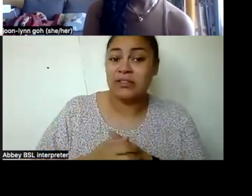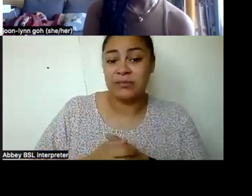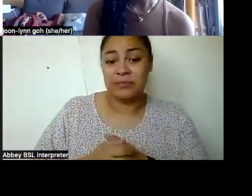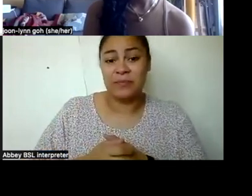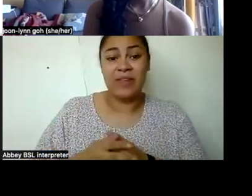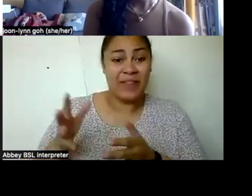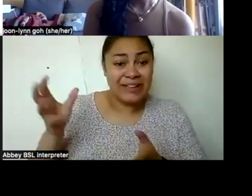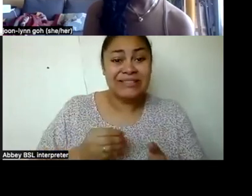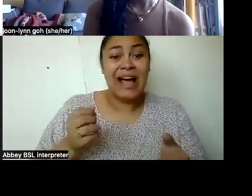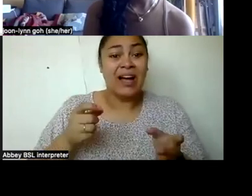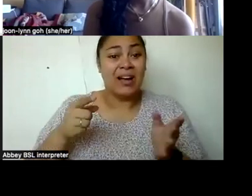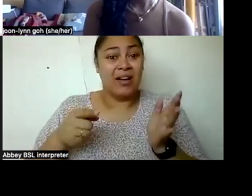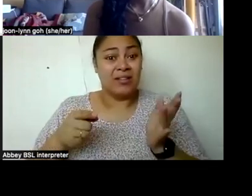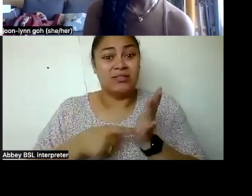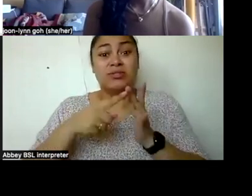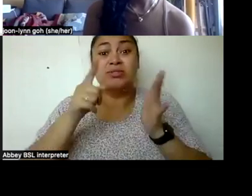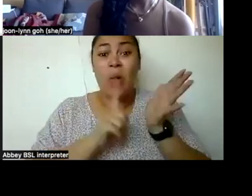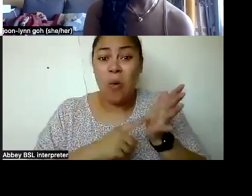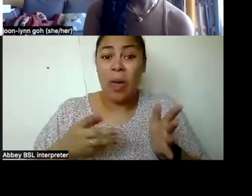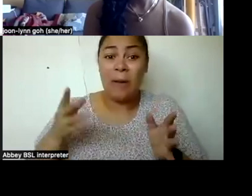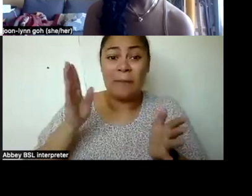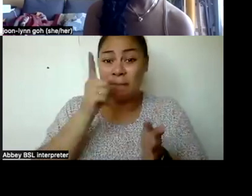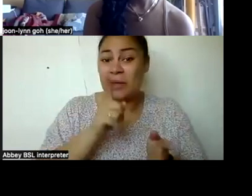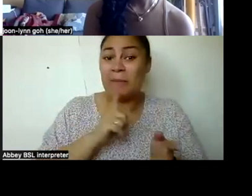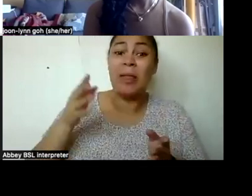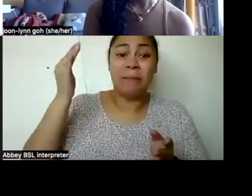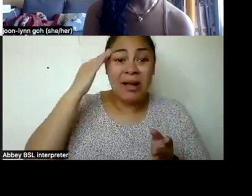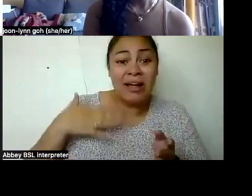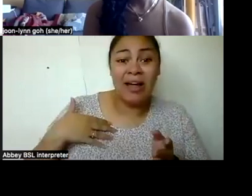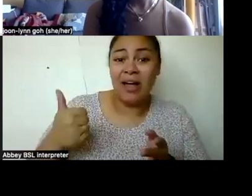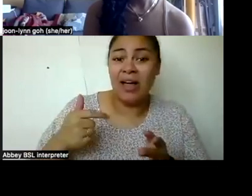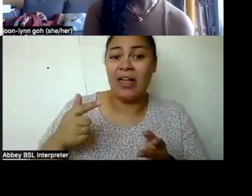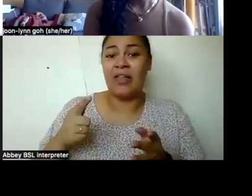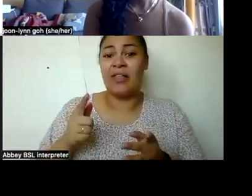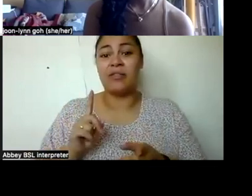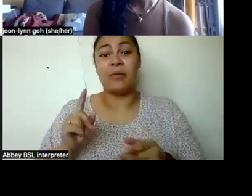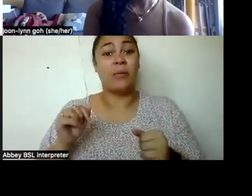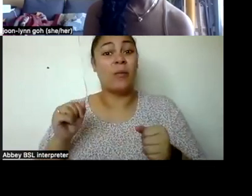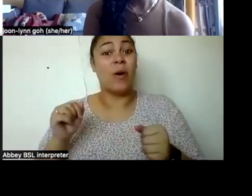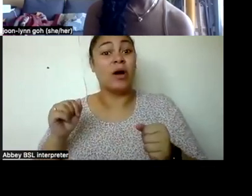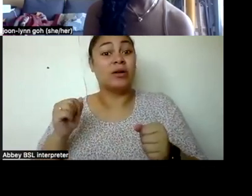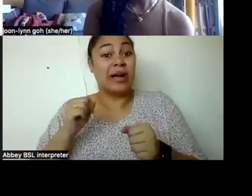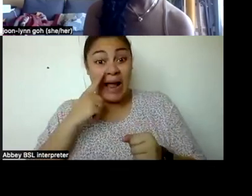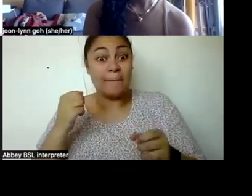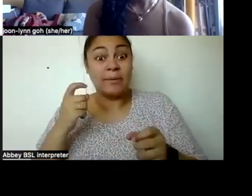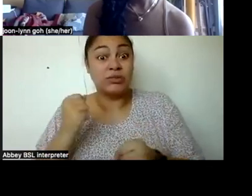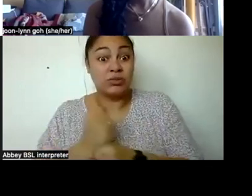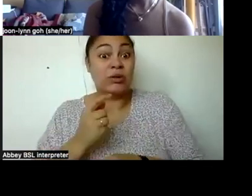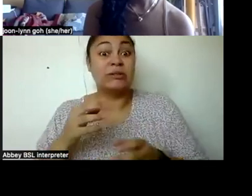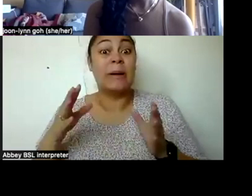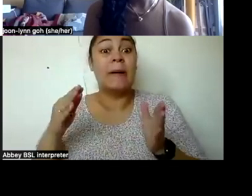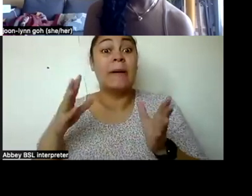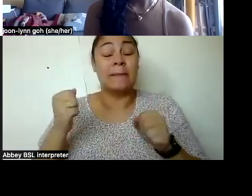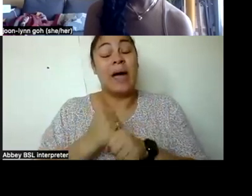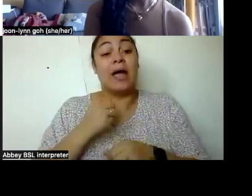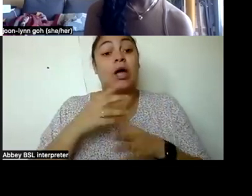take on people's mental health. And whilst there is work to be done to create a truly equitable and in our